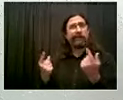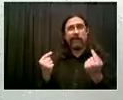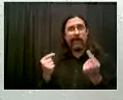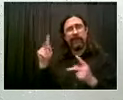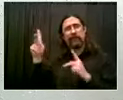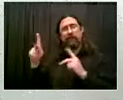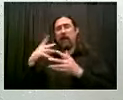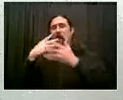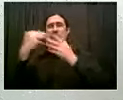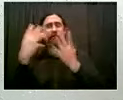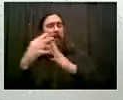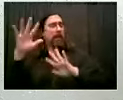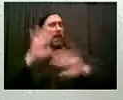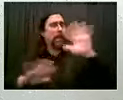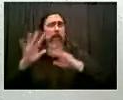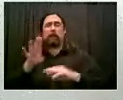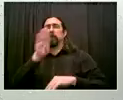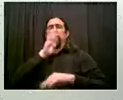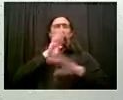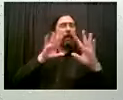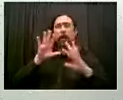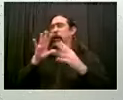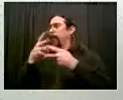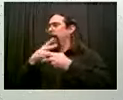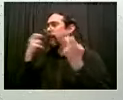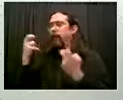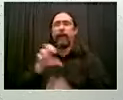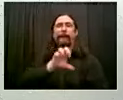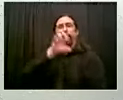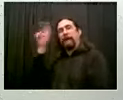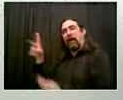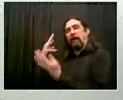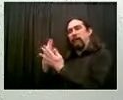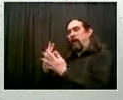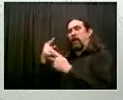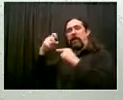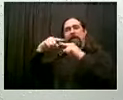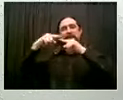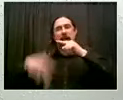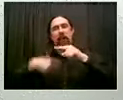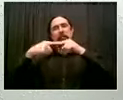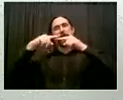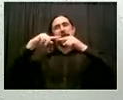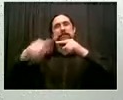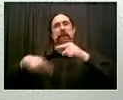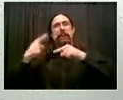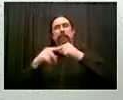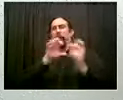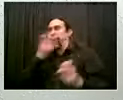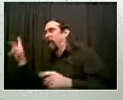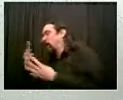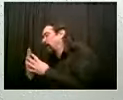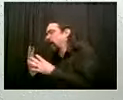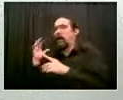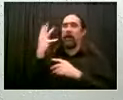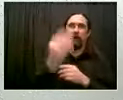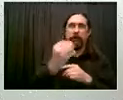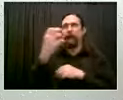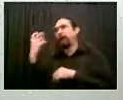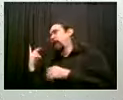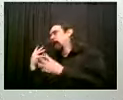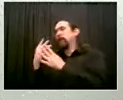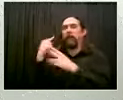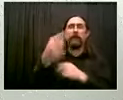see, you know, whether or not they're abiding by these rules. And so it's a great bill.